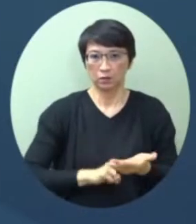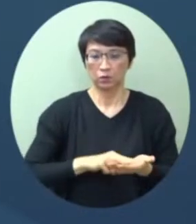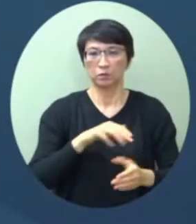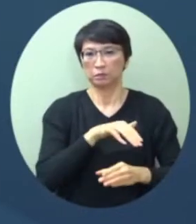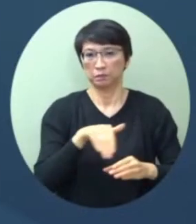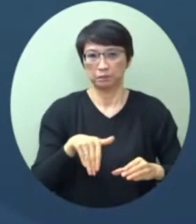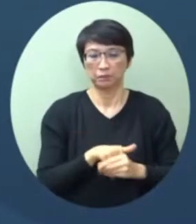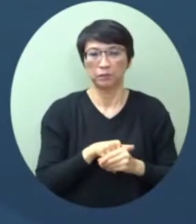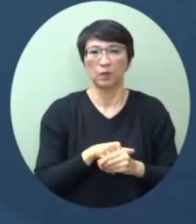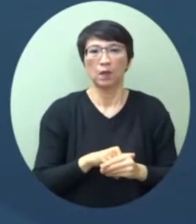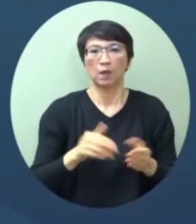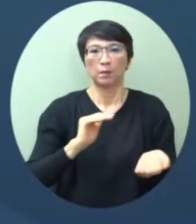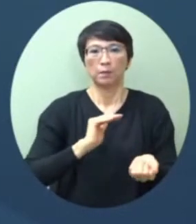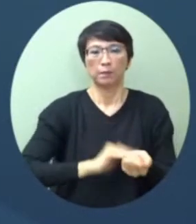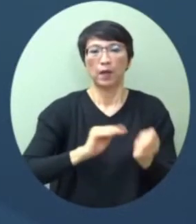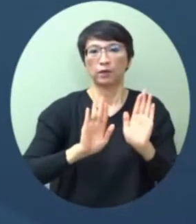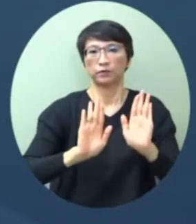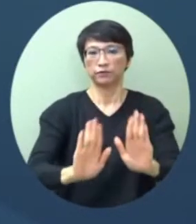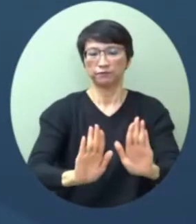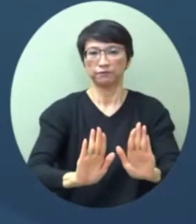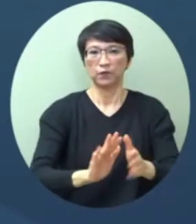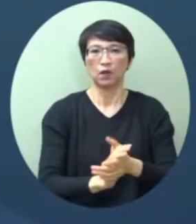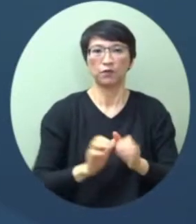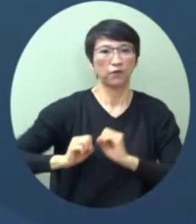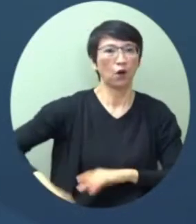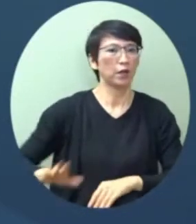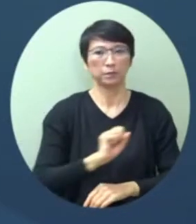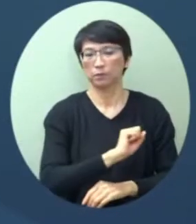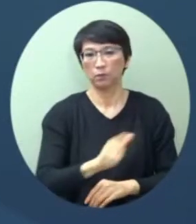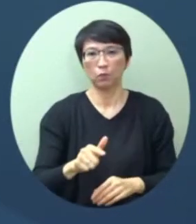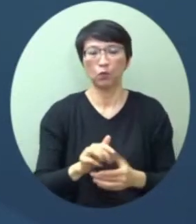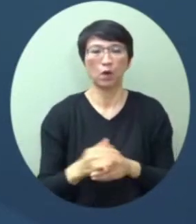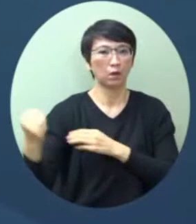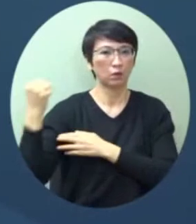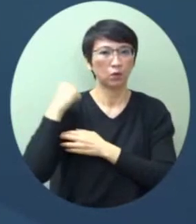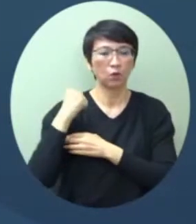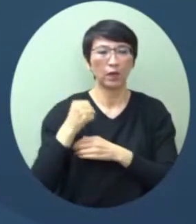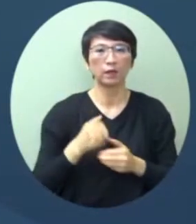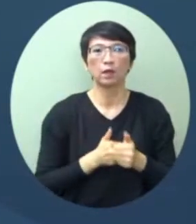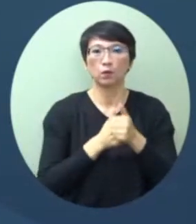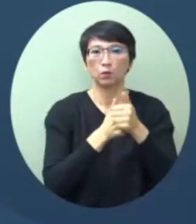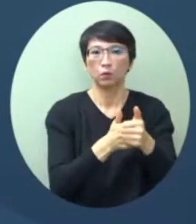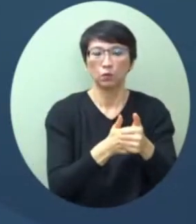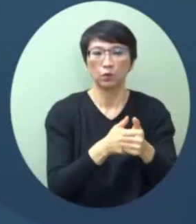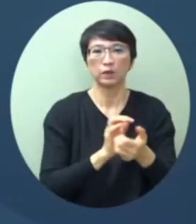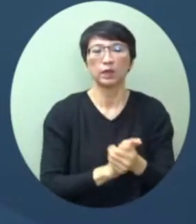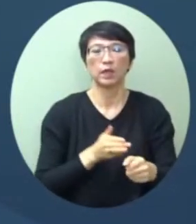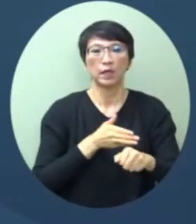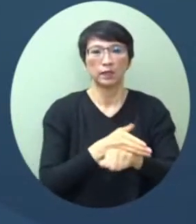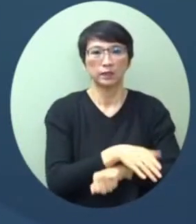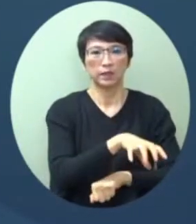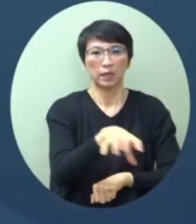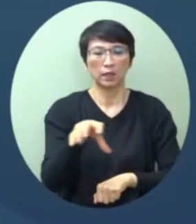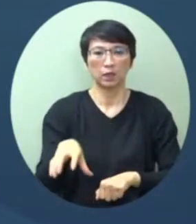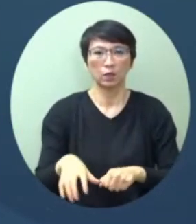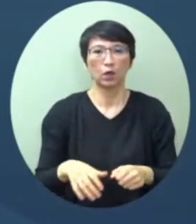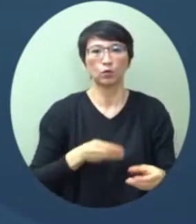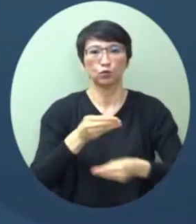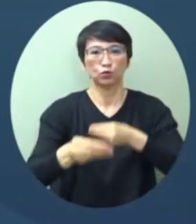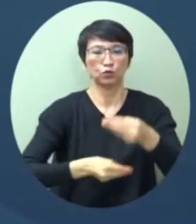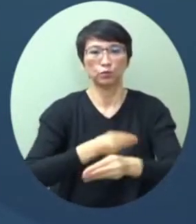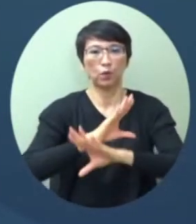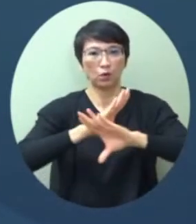fight against the pandemic. We are determined and we have the will